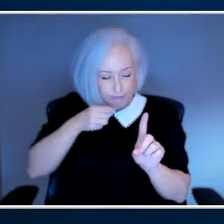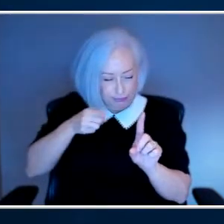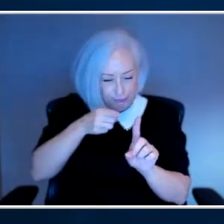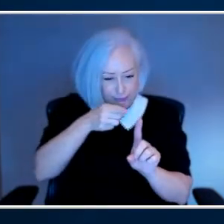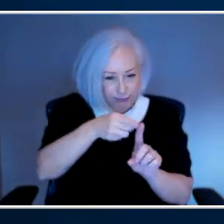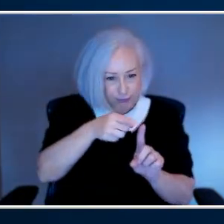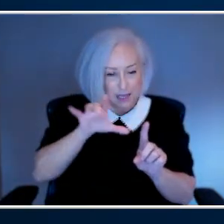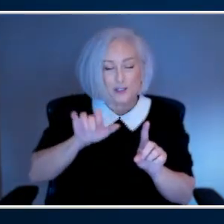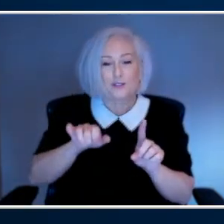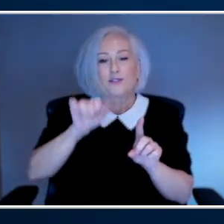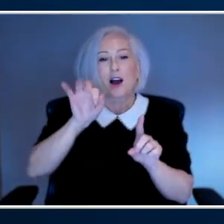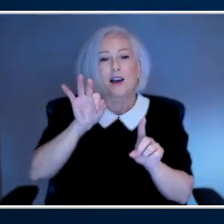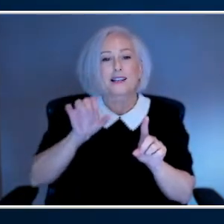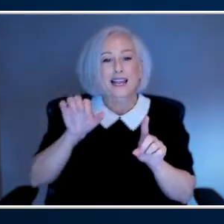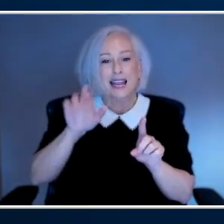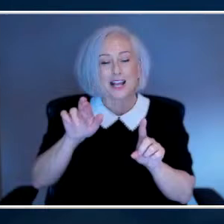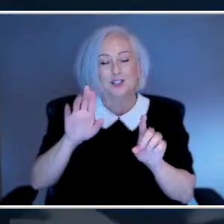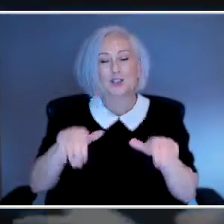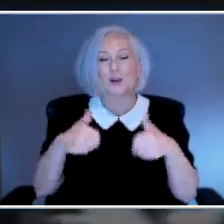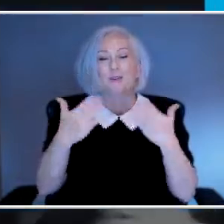side effects. Wednesday at 8.